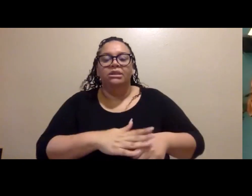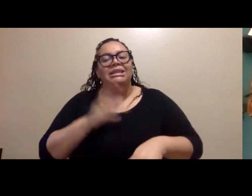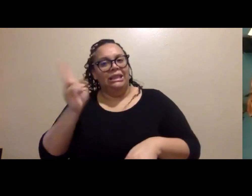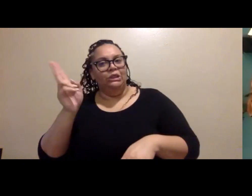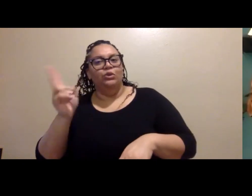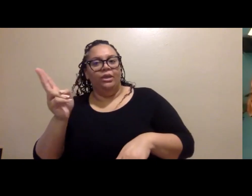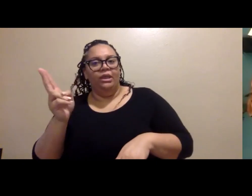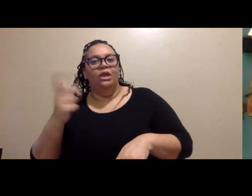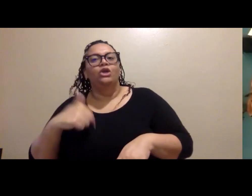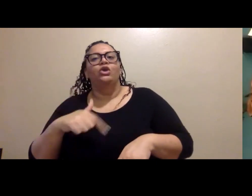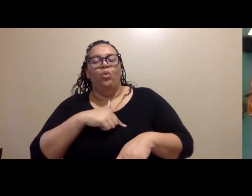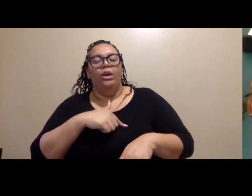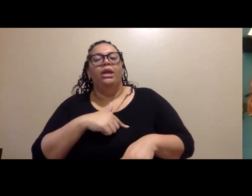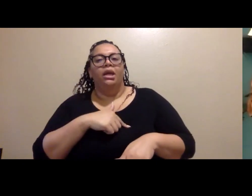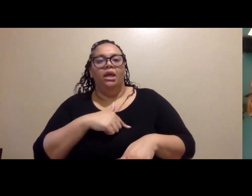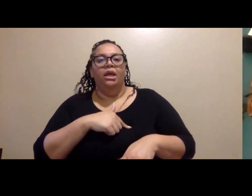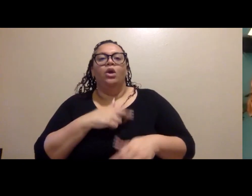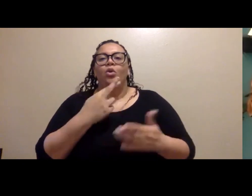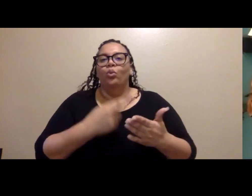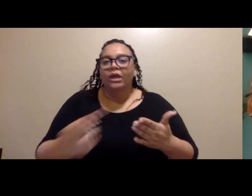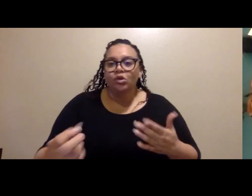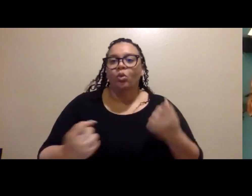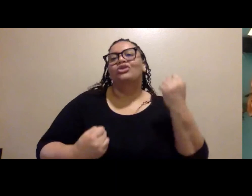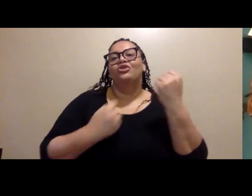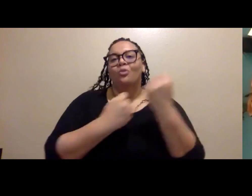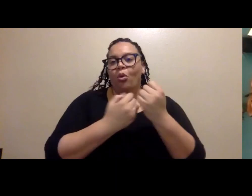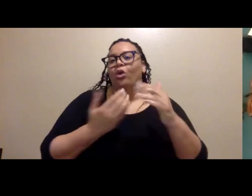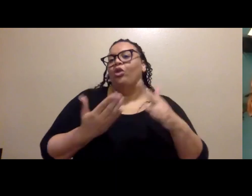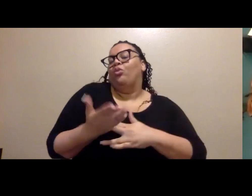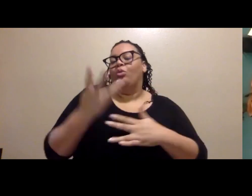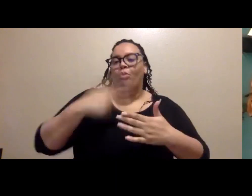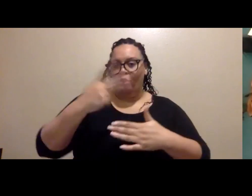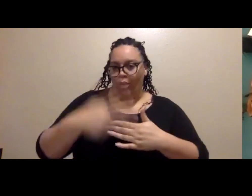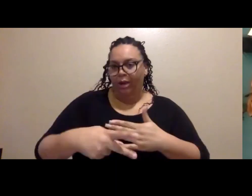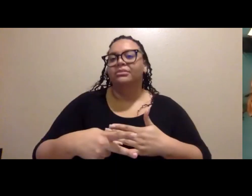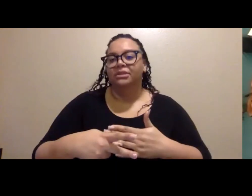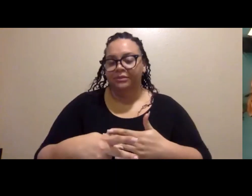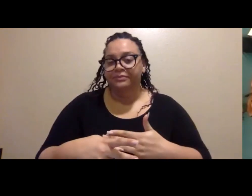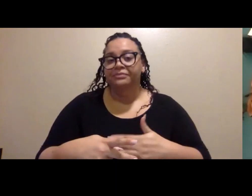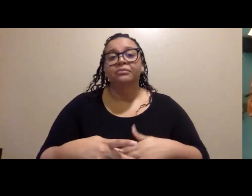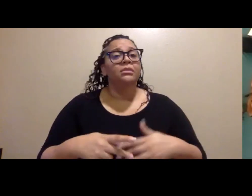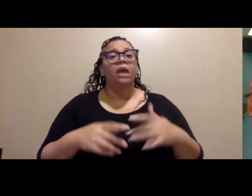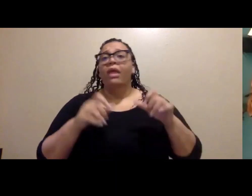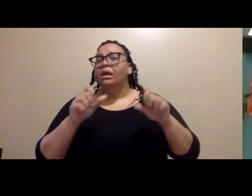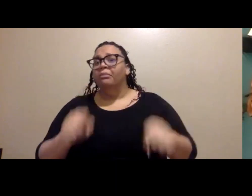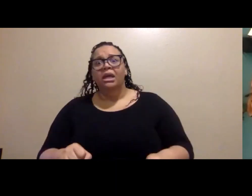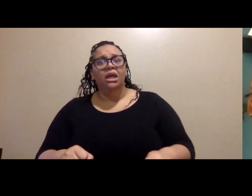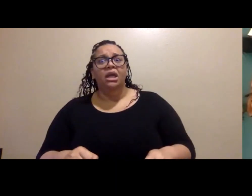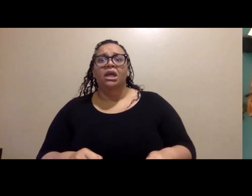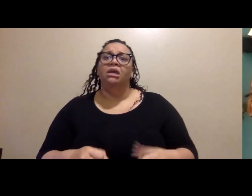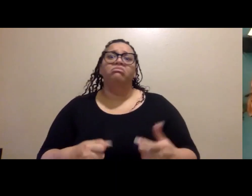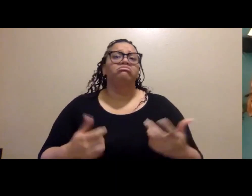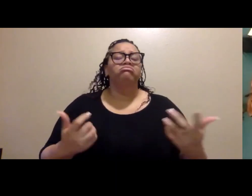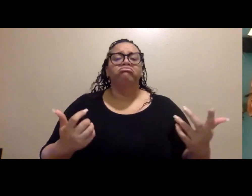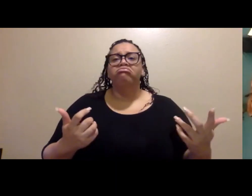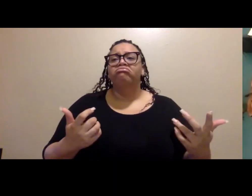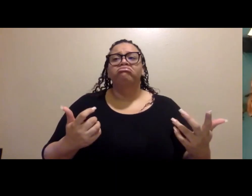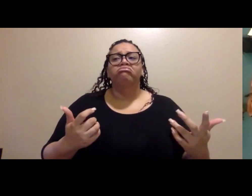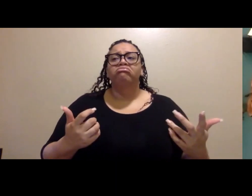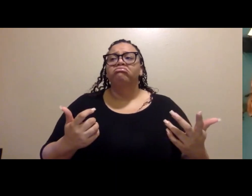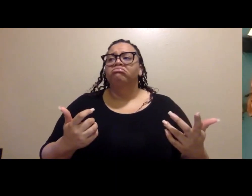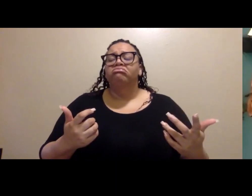we do, is kind of resource through programming. And that can be through crowdsourcing monies,